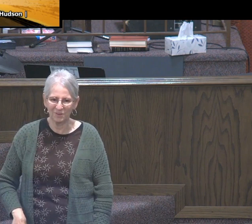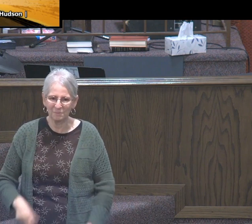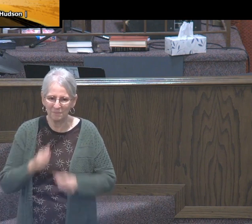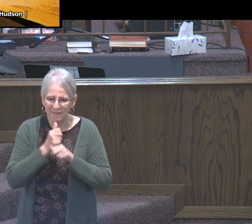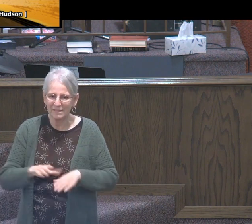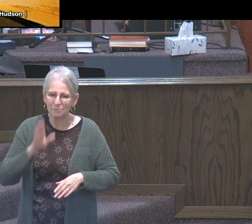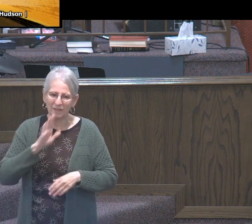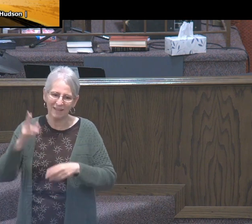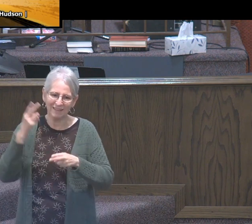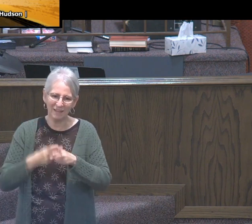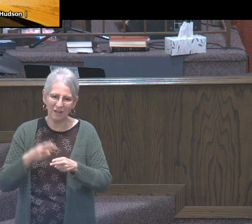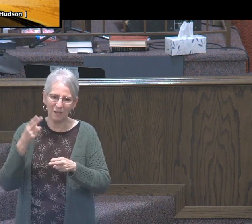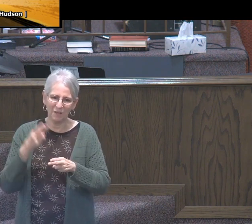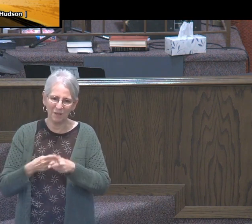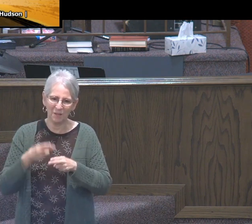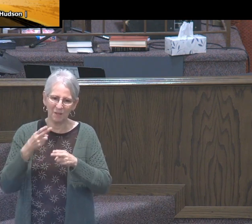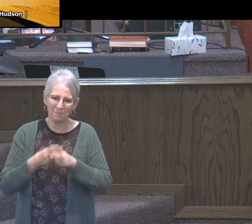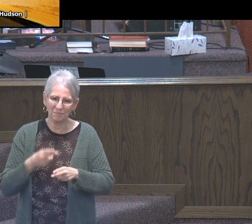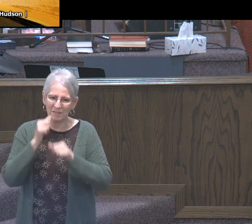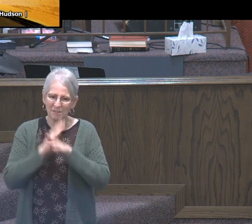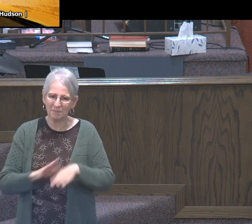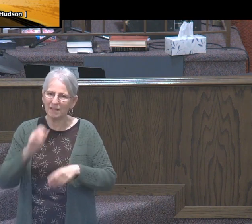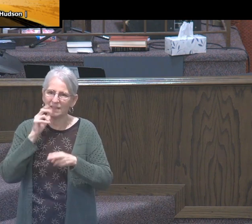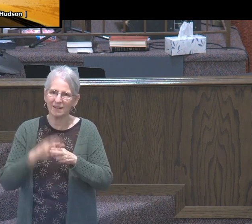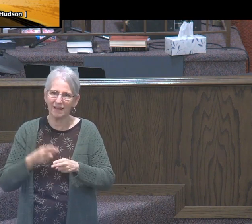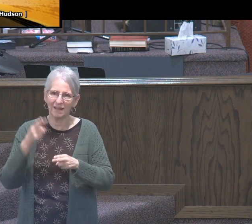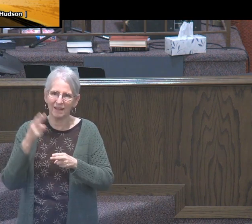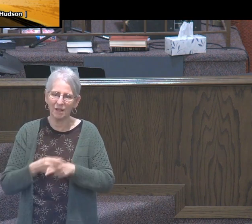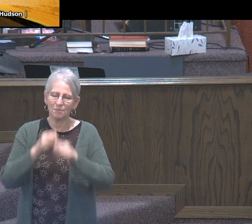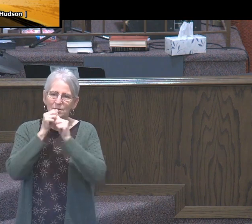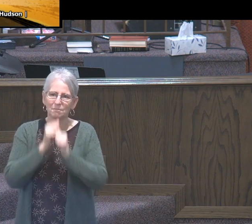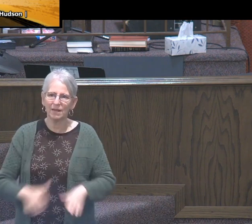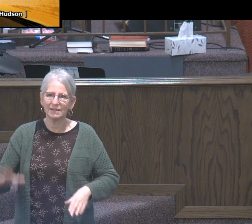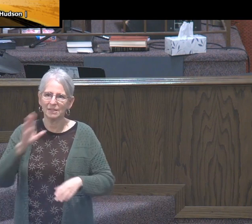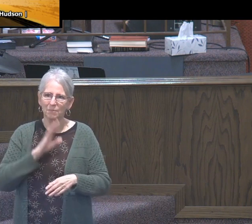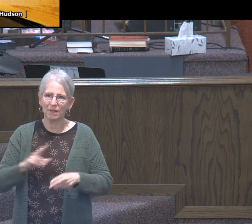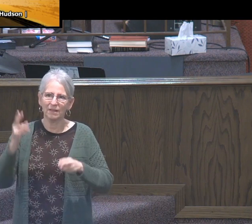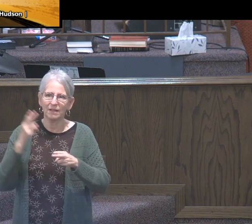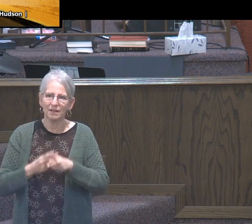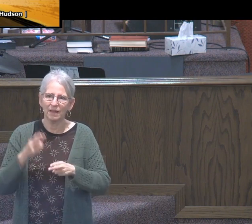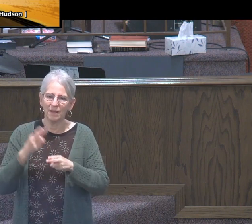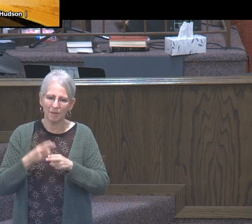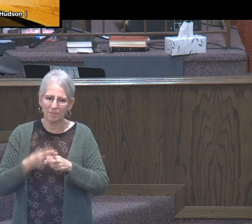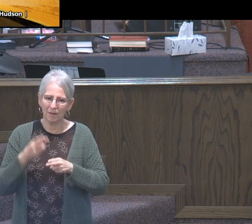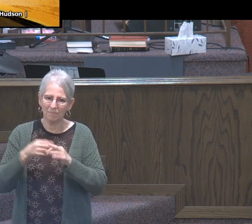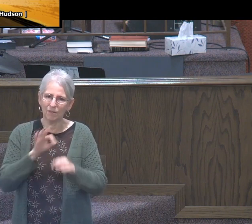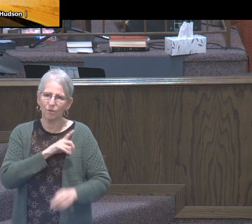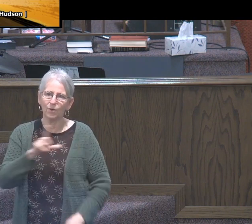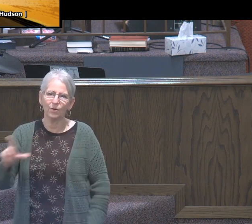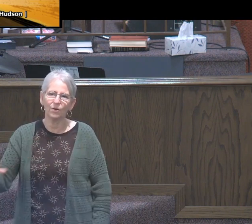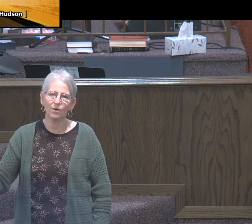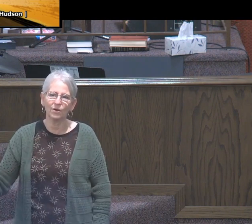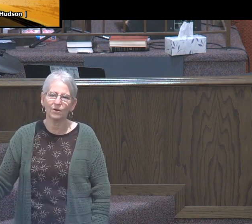Lord. Blessed be the name. Blessed be the name, blessed be the name of the